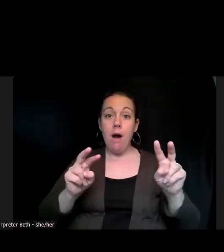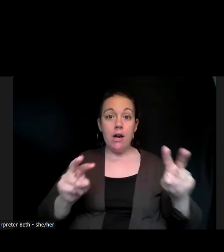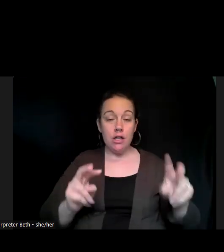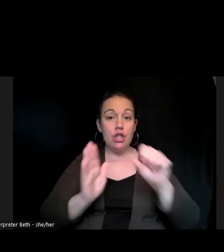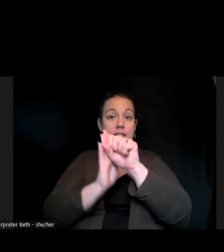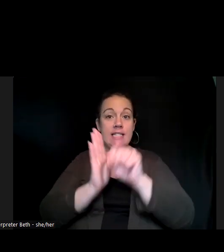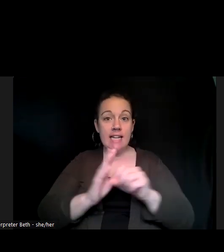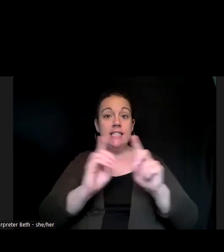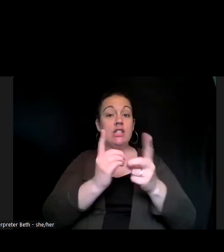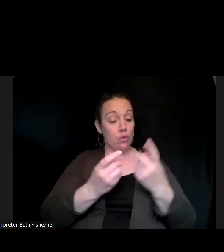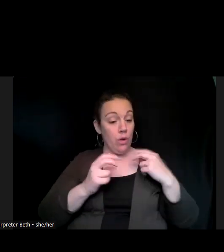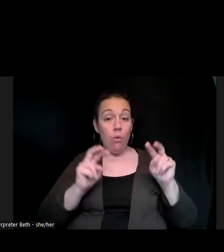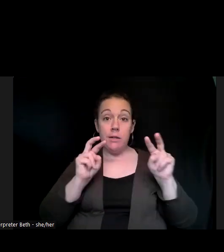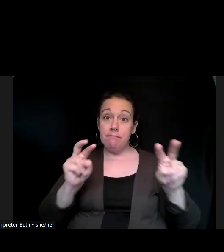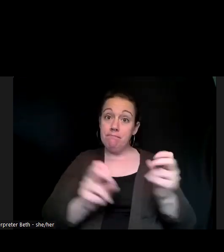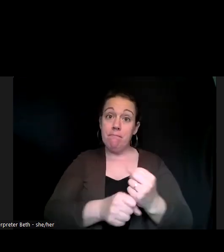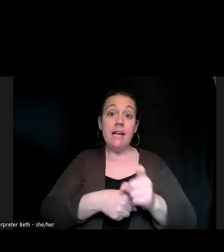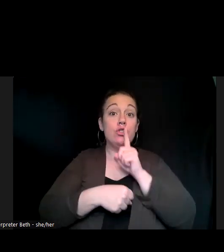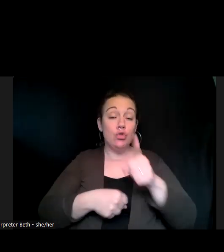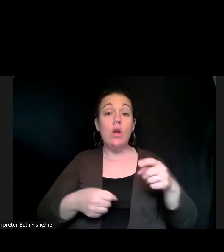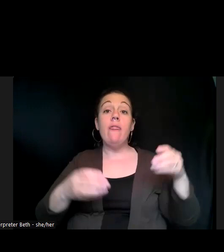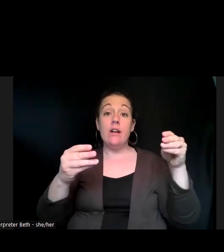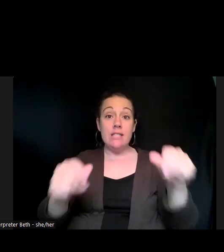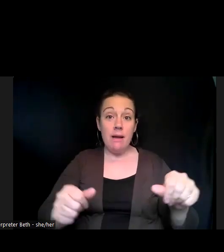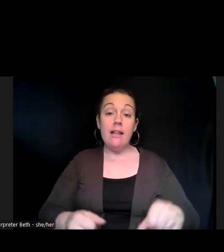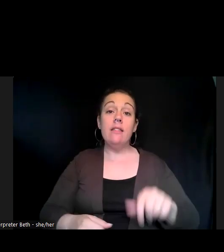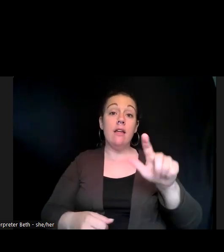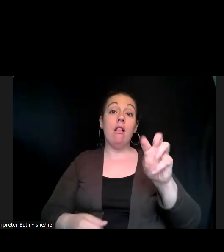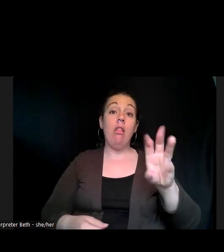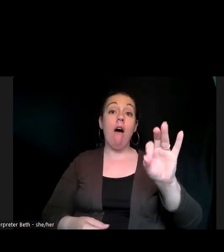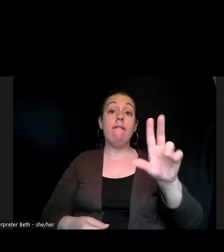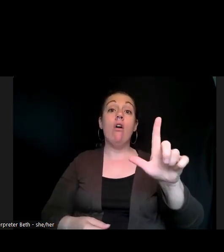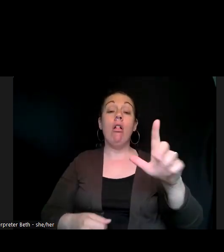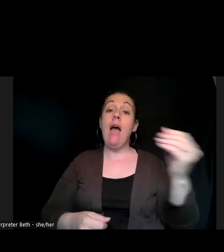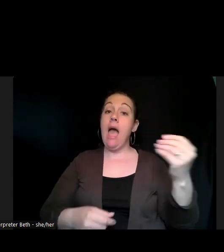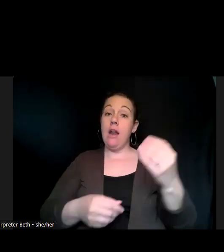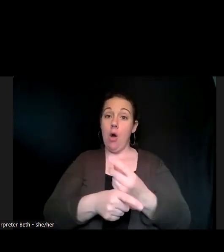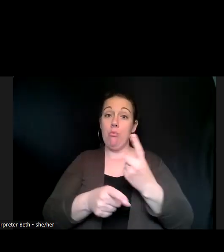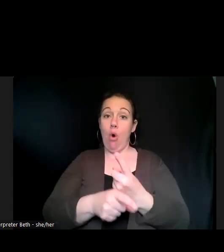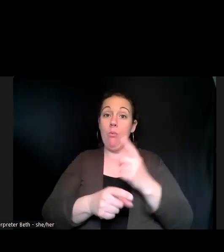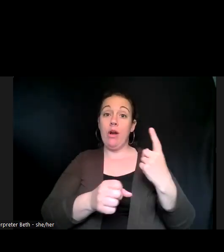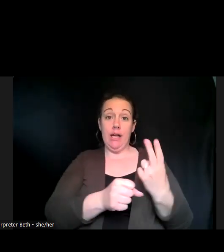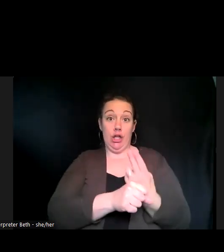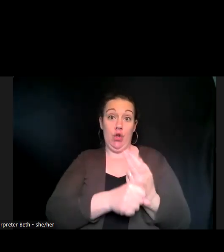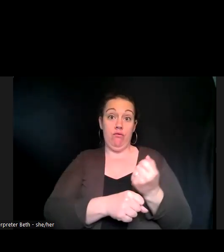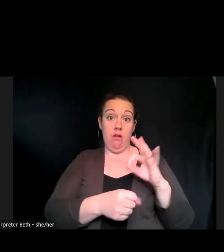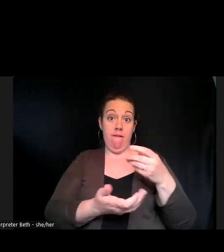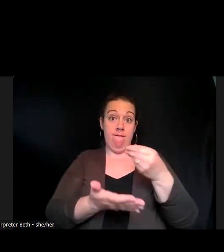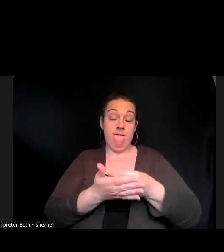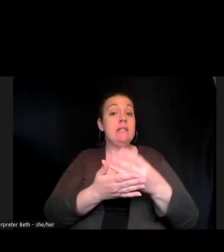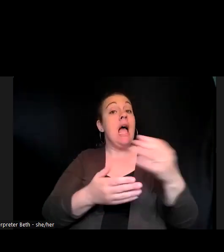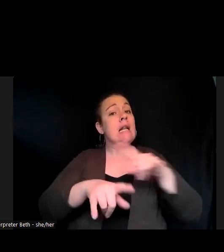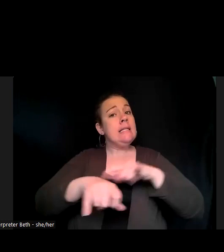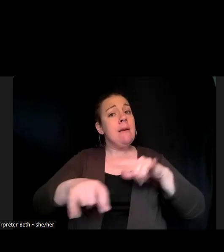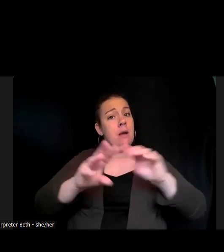are held accountable to the lawful and appropriate use of the funds, and while at the same time providing the technical assistance to make sure